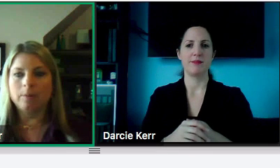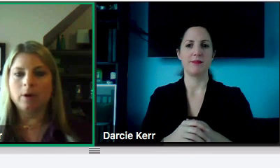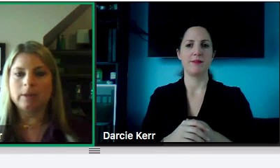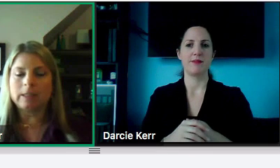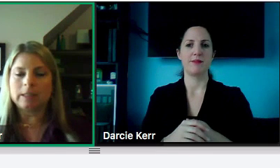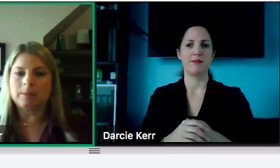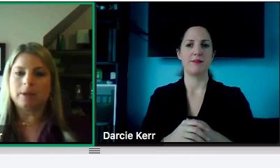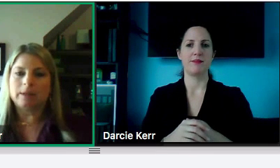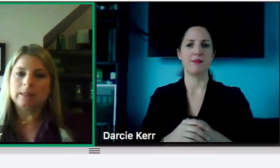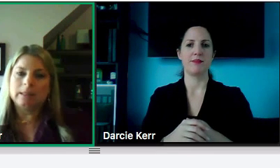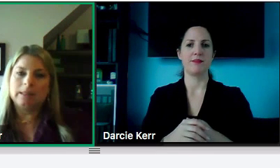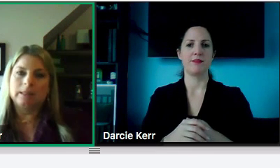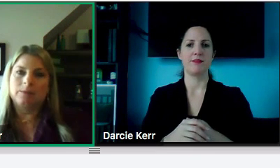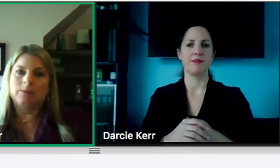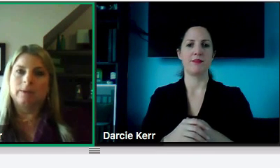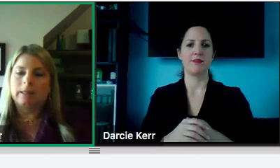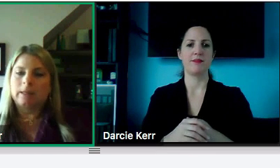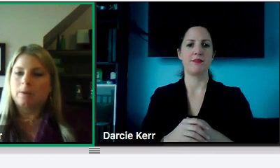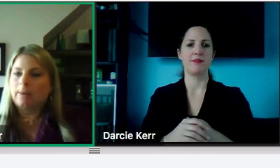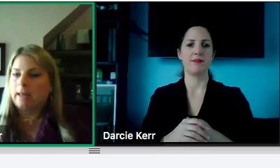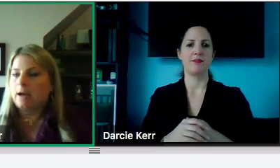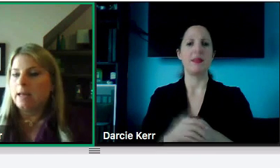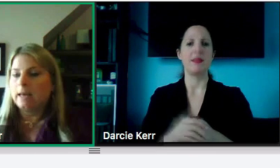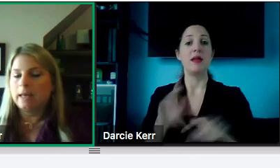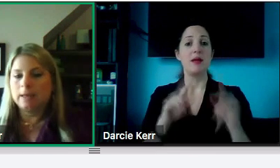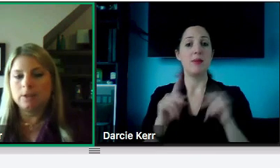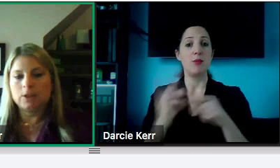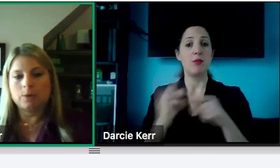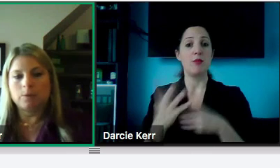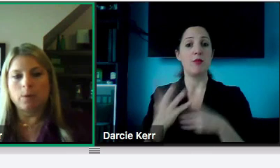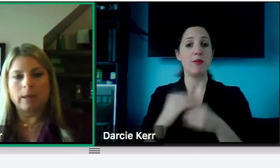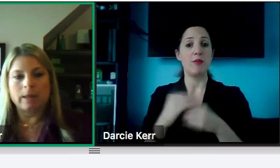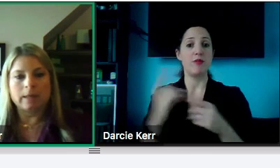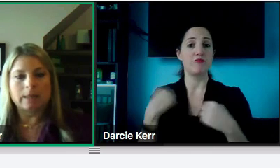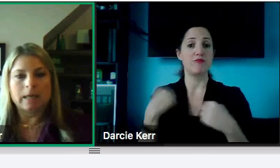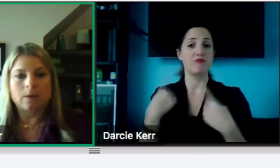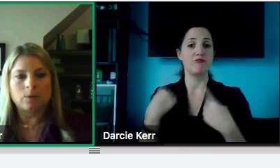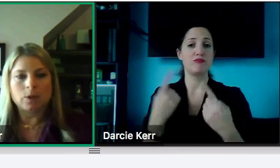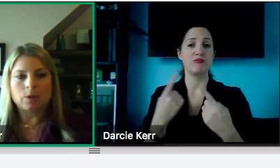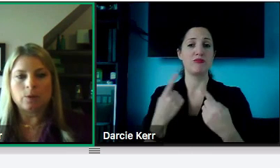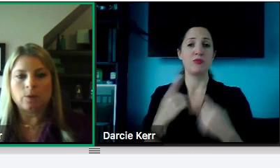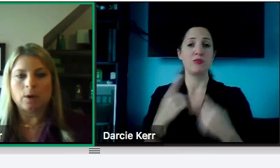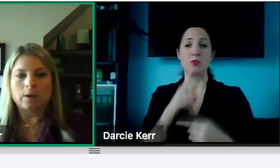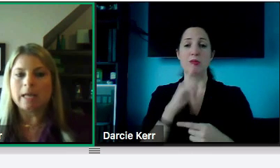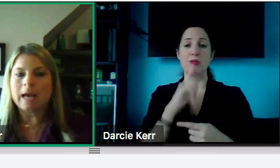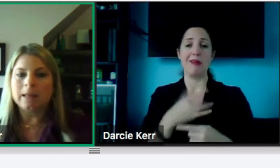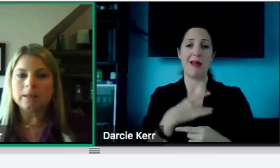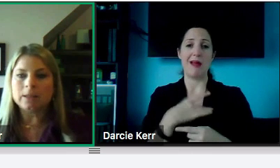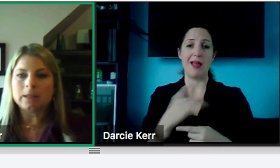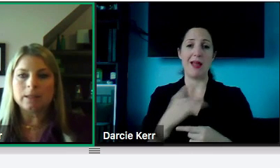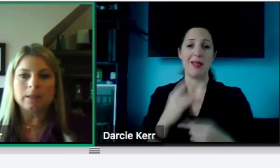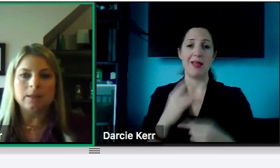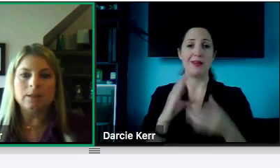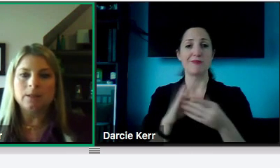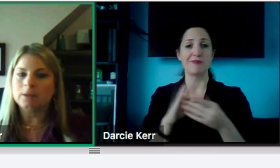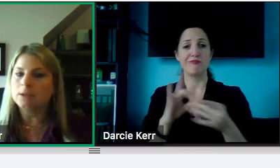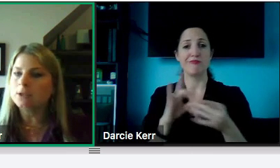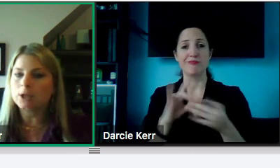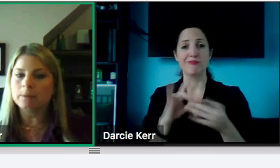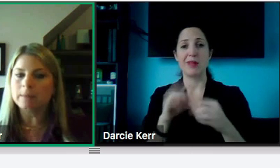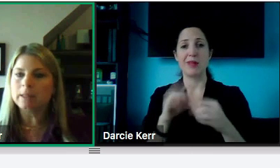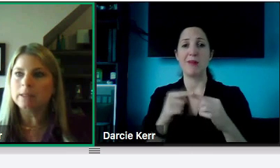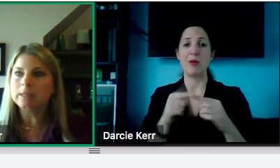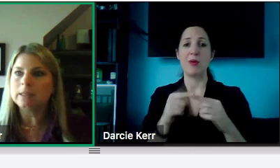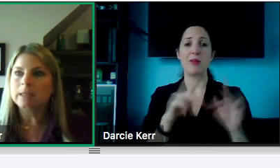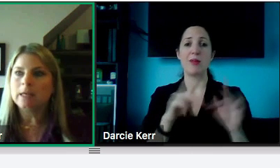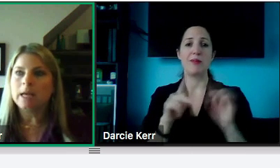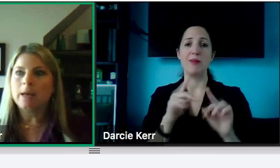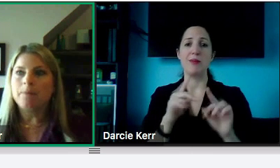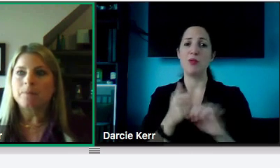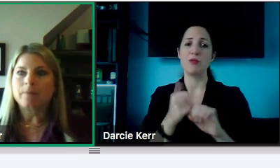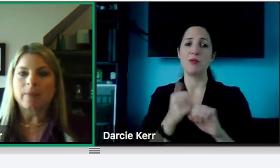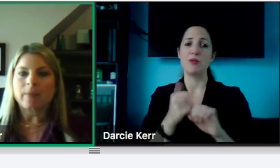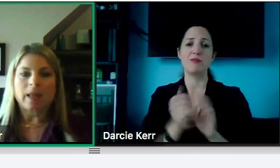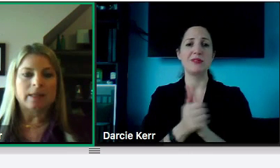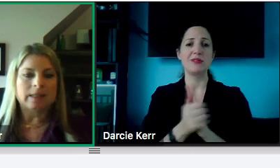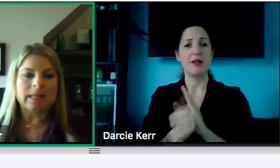Okay, so our participants, this is really the way I like to boil it down to, are talented,